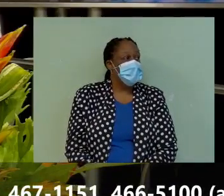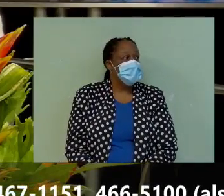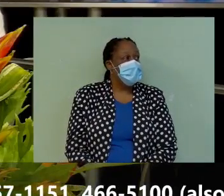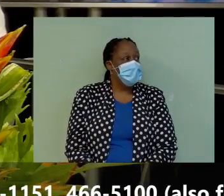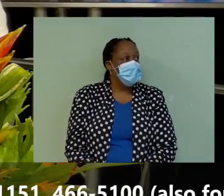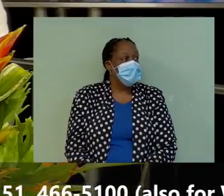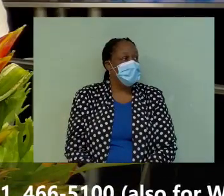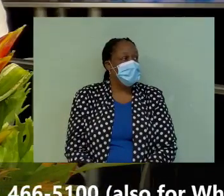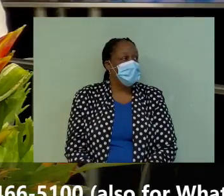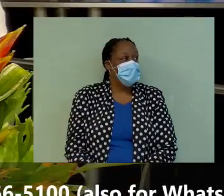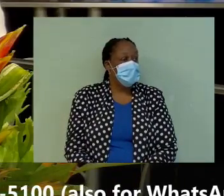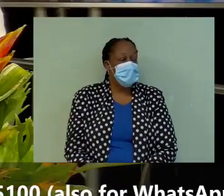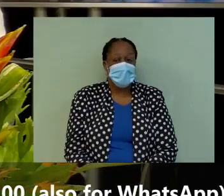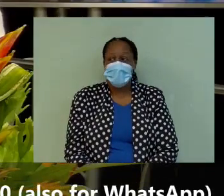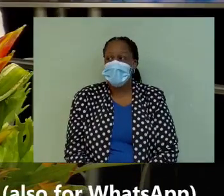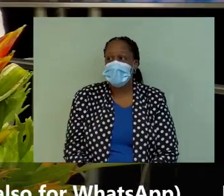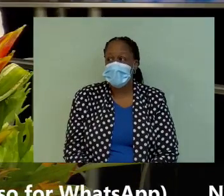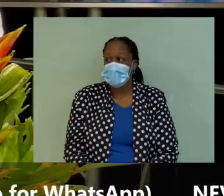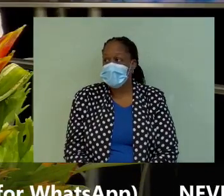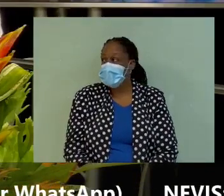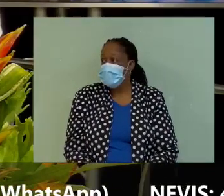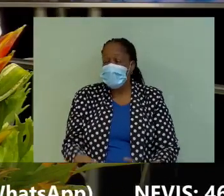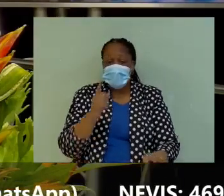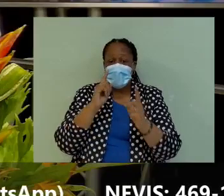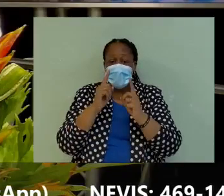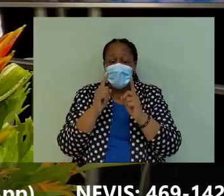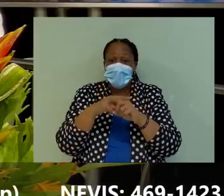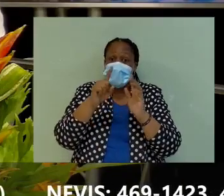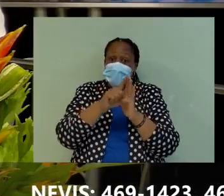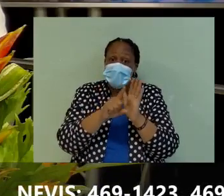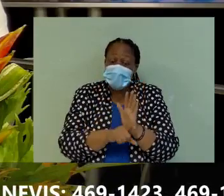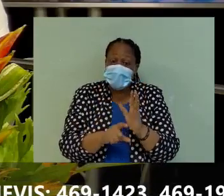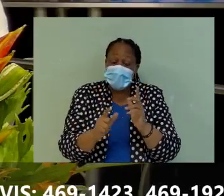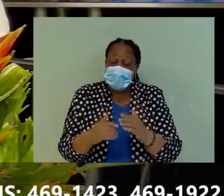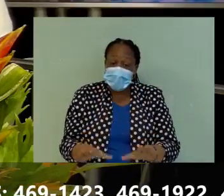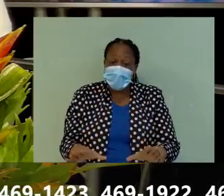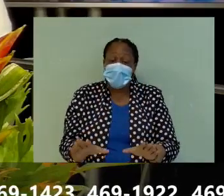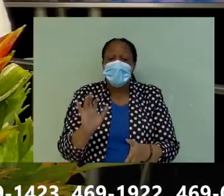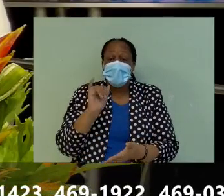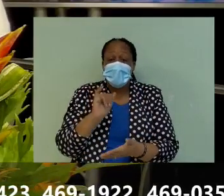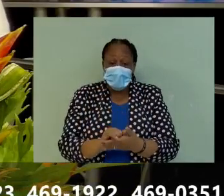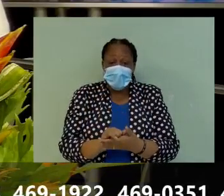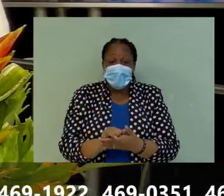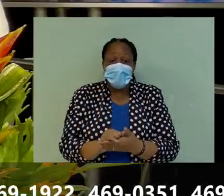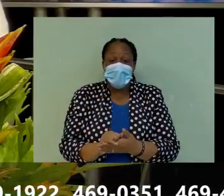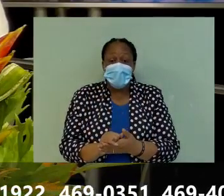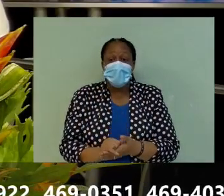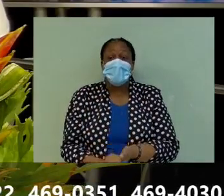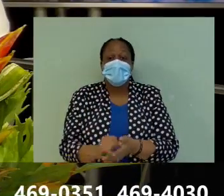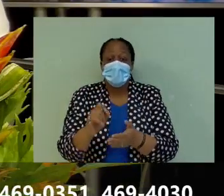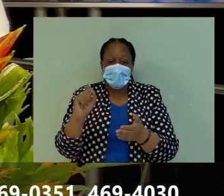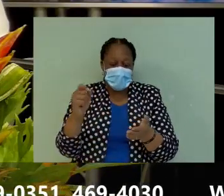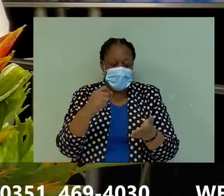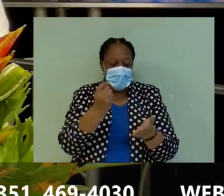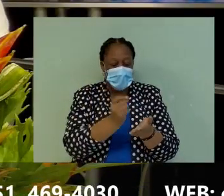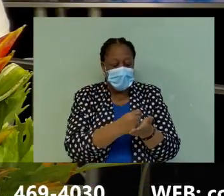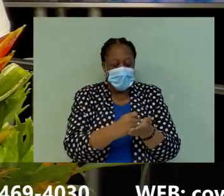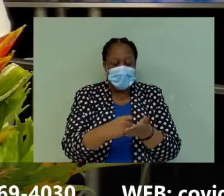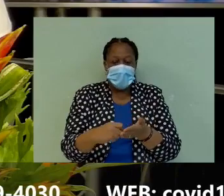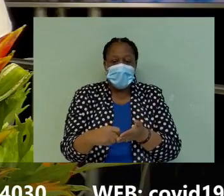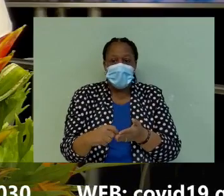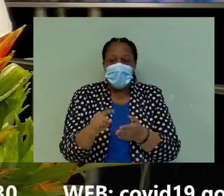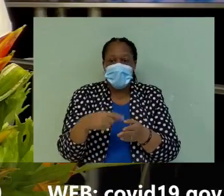have engaged the Attorney General Chambers, and we have asked them to look at making some of these offenses ticketable,